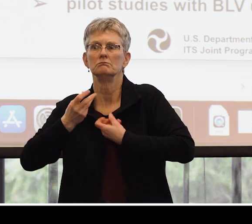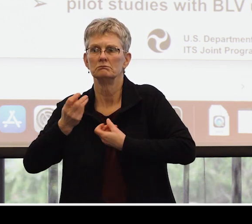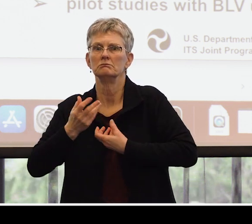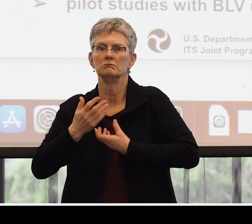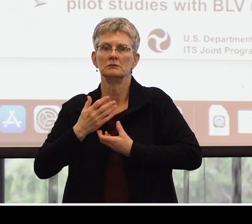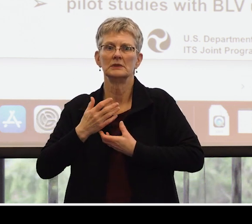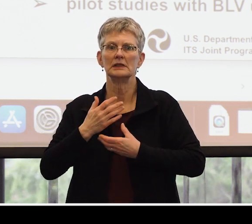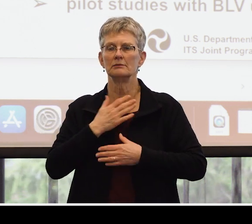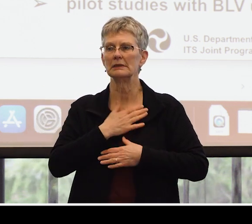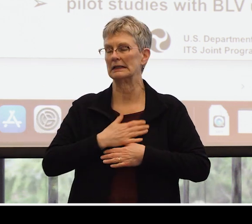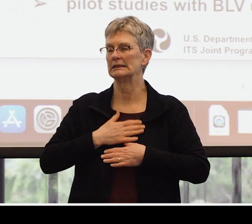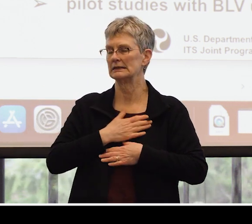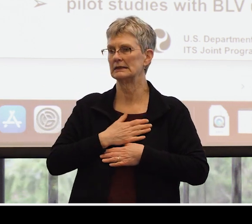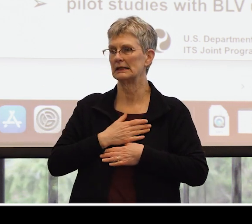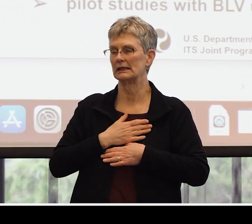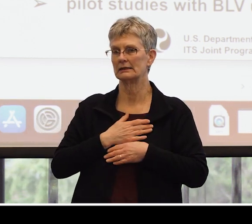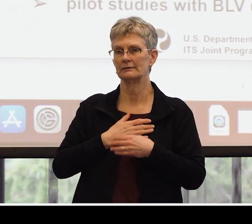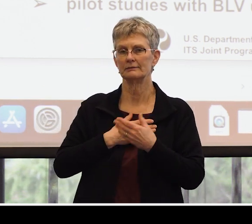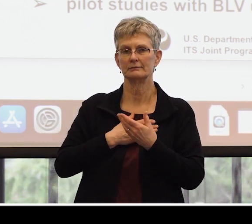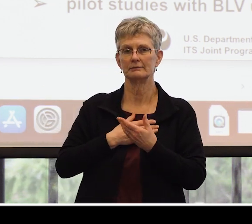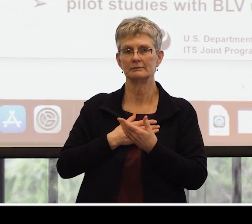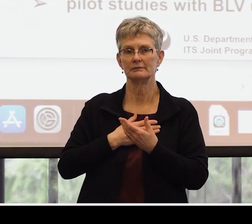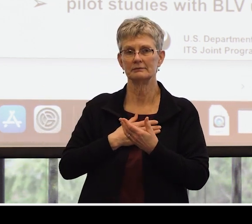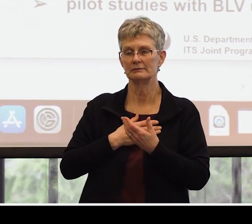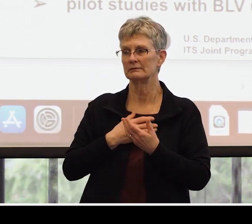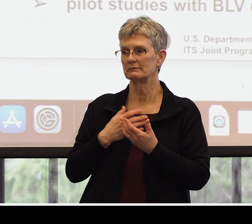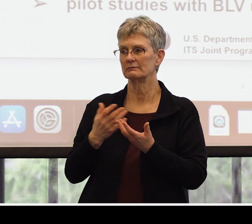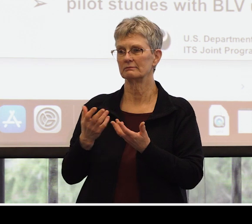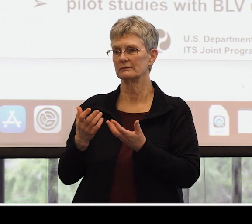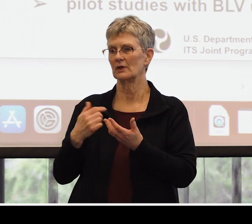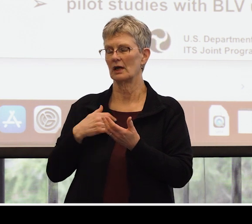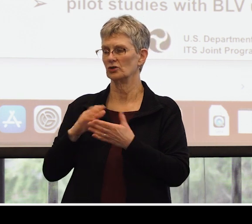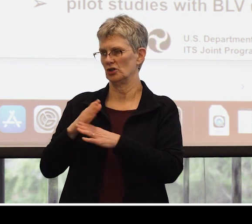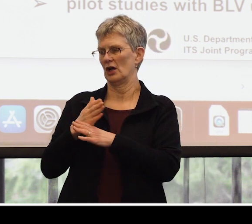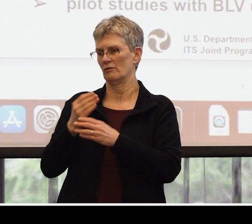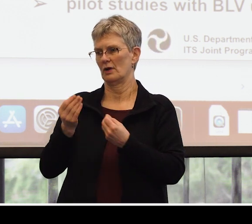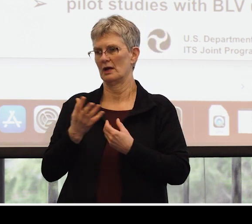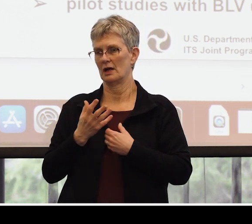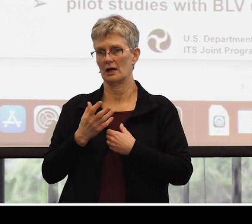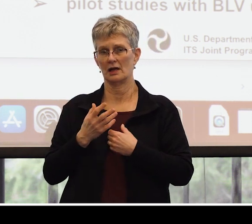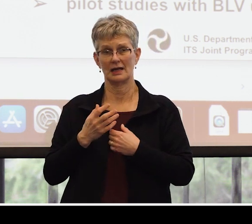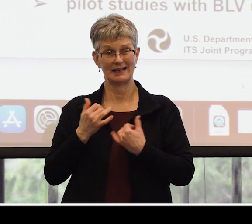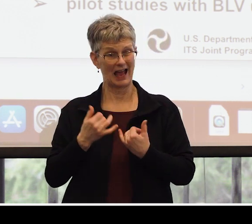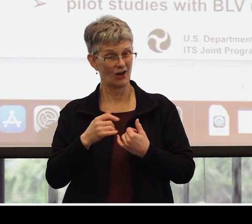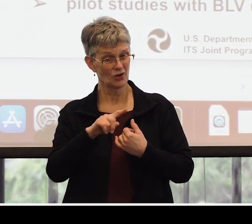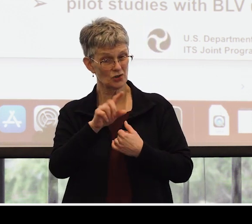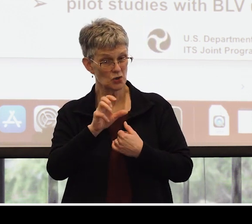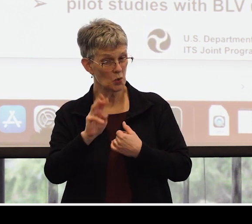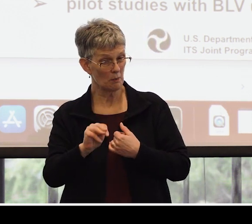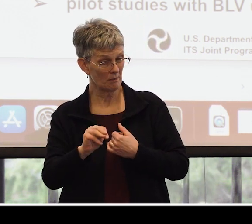information back up. Anything from Zoom? Okay.